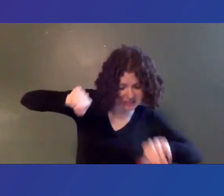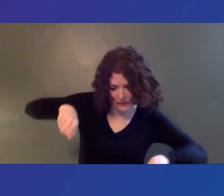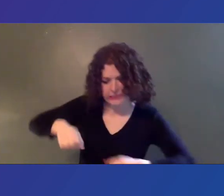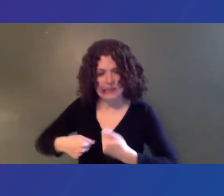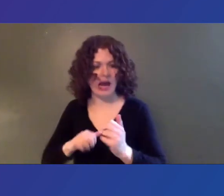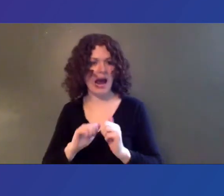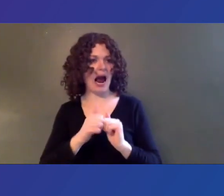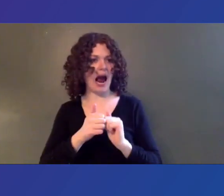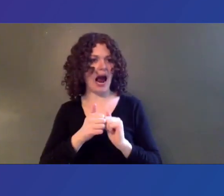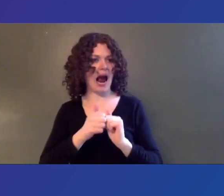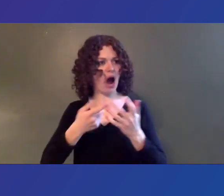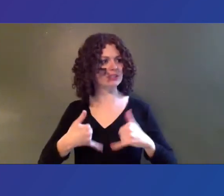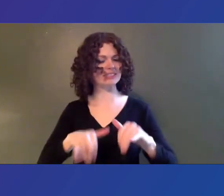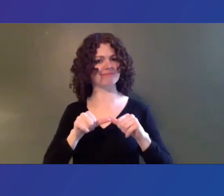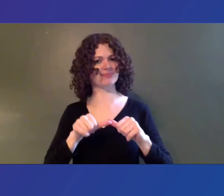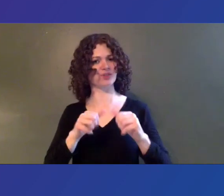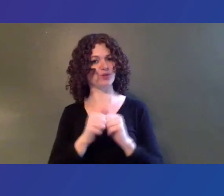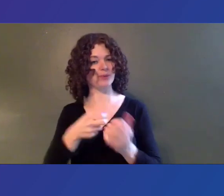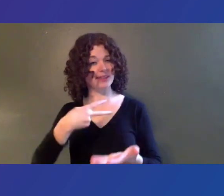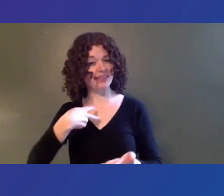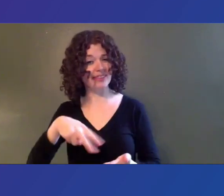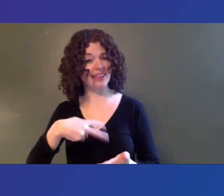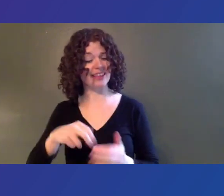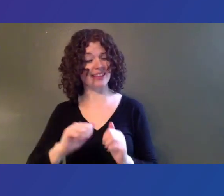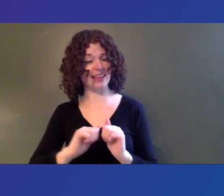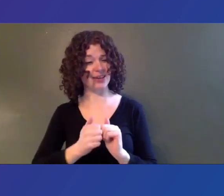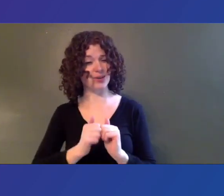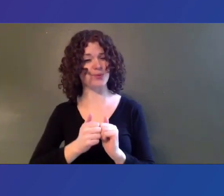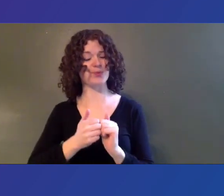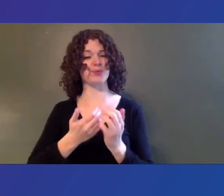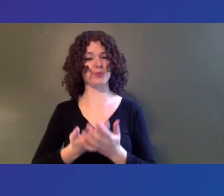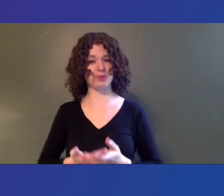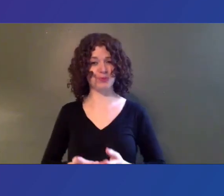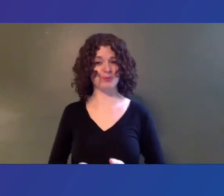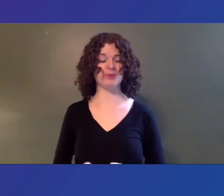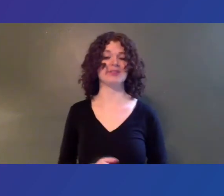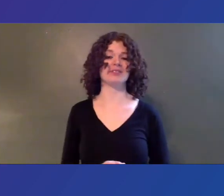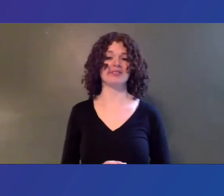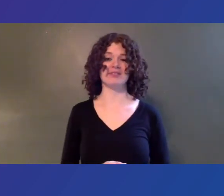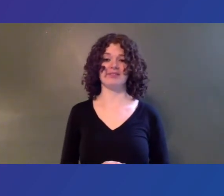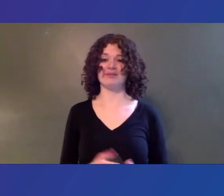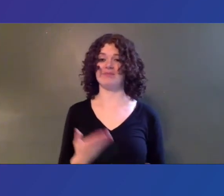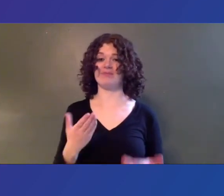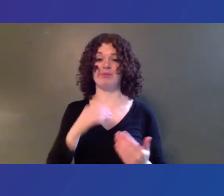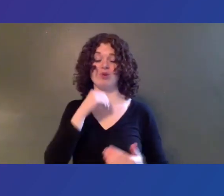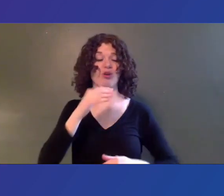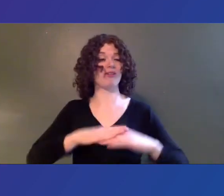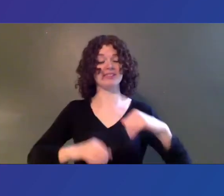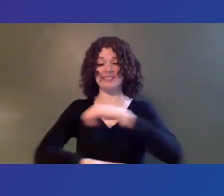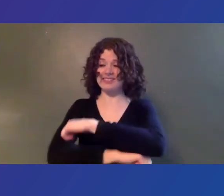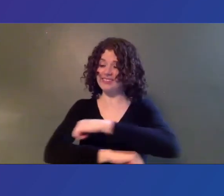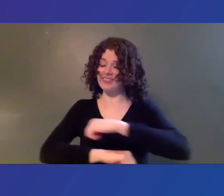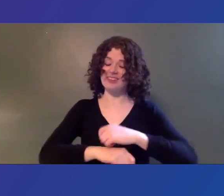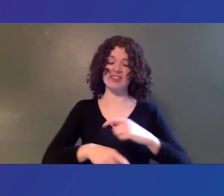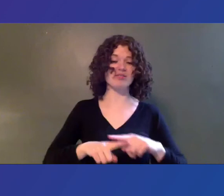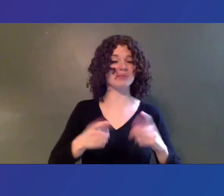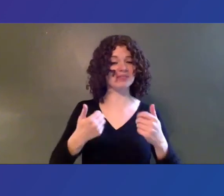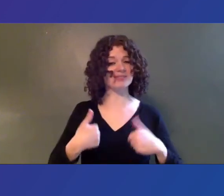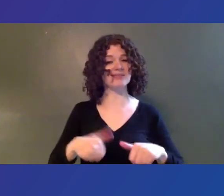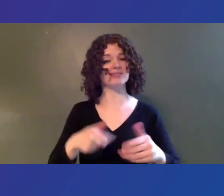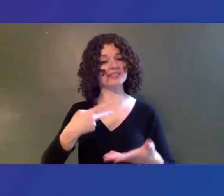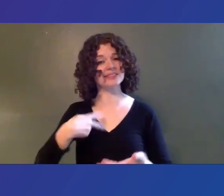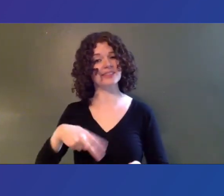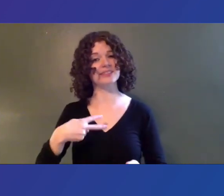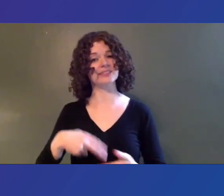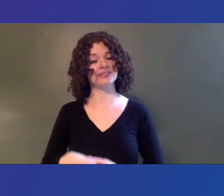could actually still shift the world, even though we're not on a stage. Maxine here again. I just wanted to also add